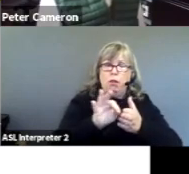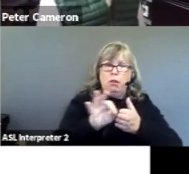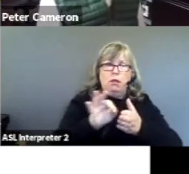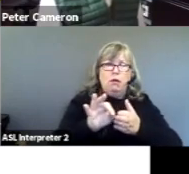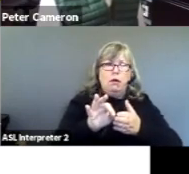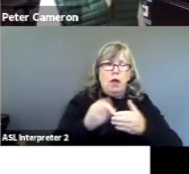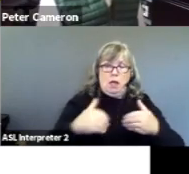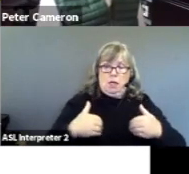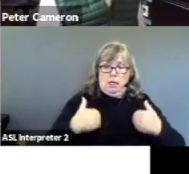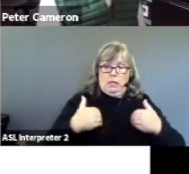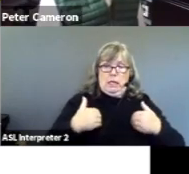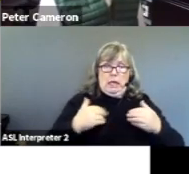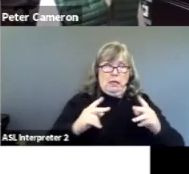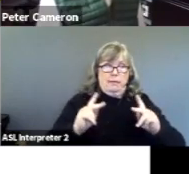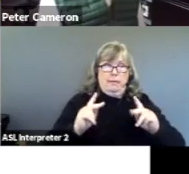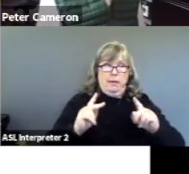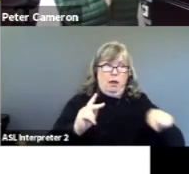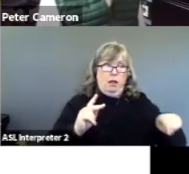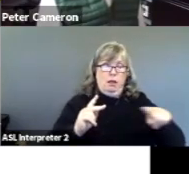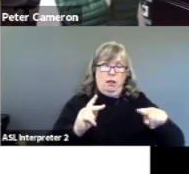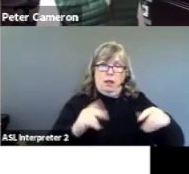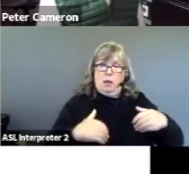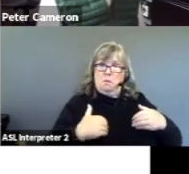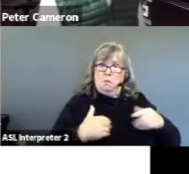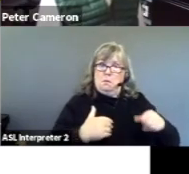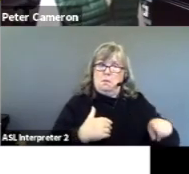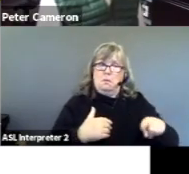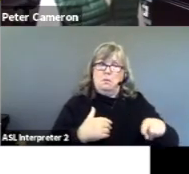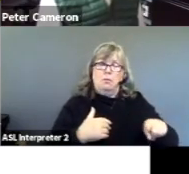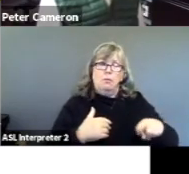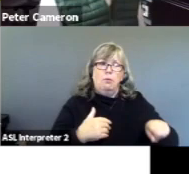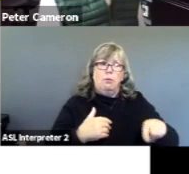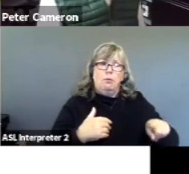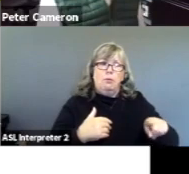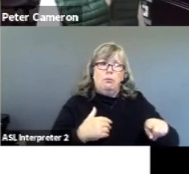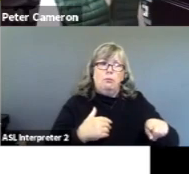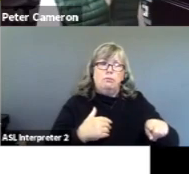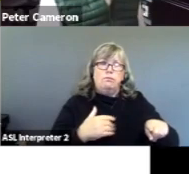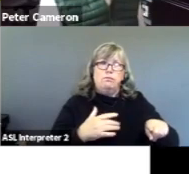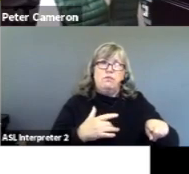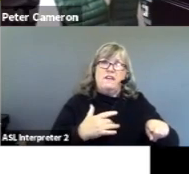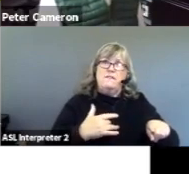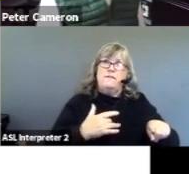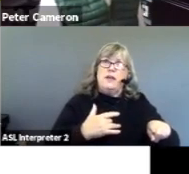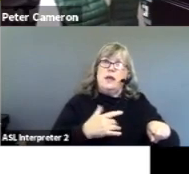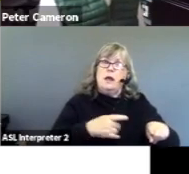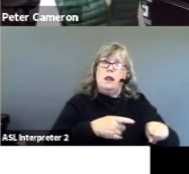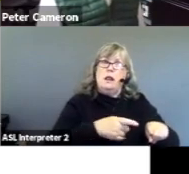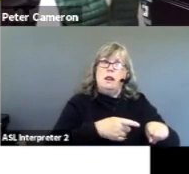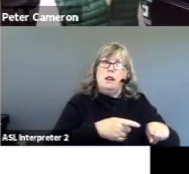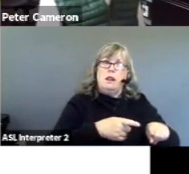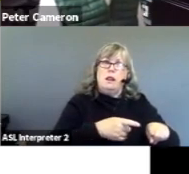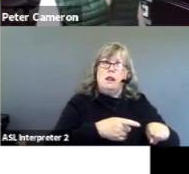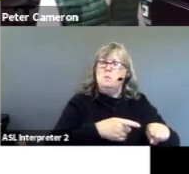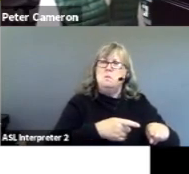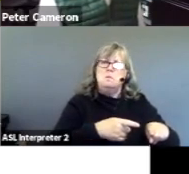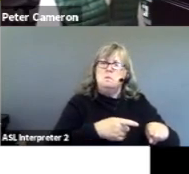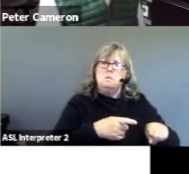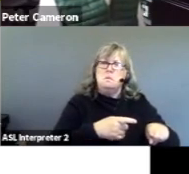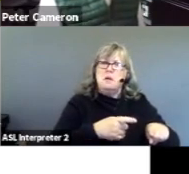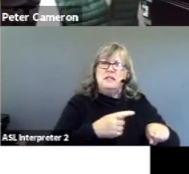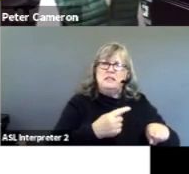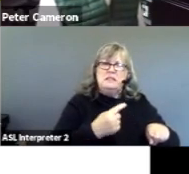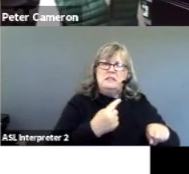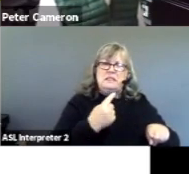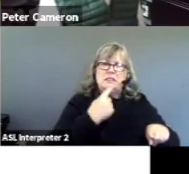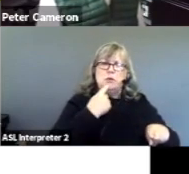have, they do not believe, and they are disappointed. Over half of Canadians